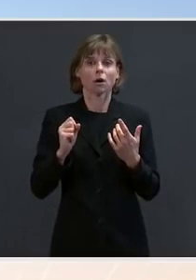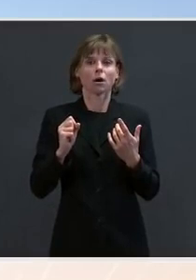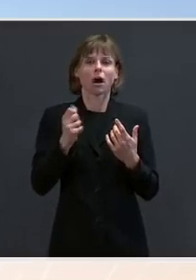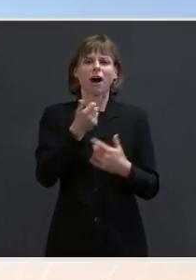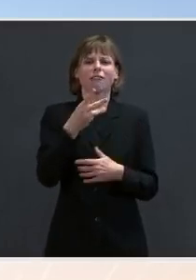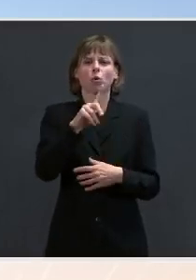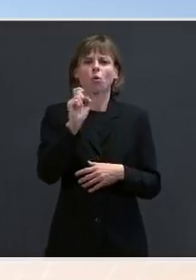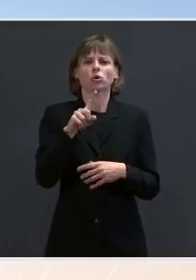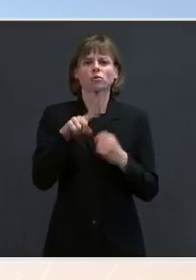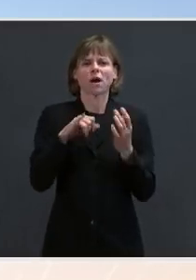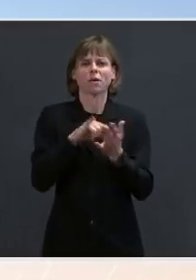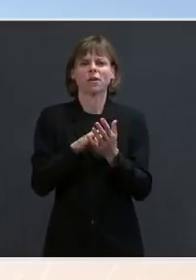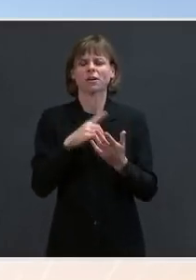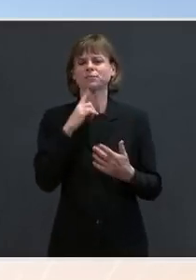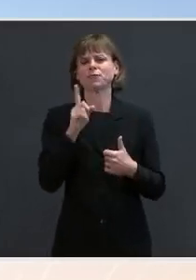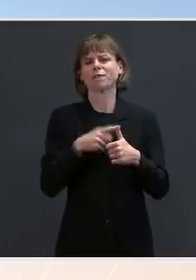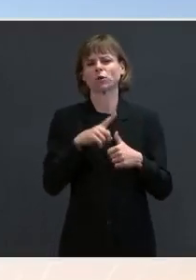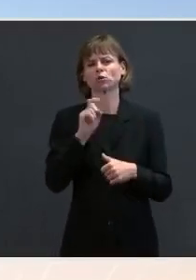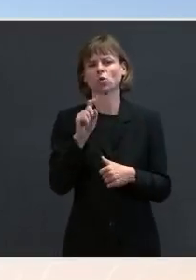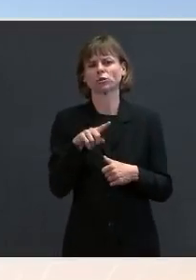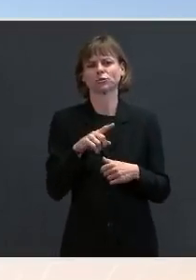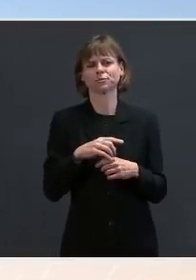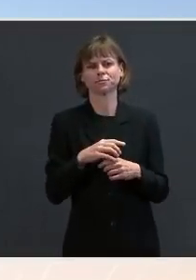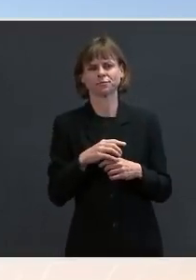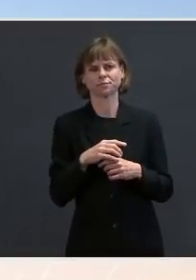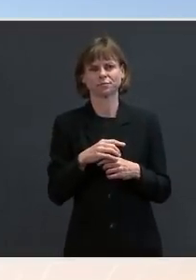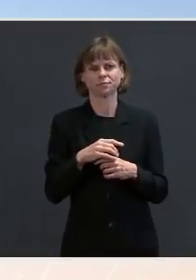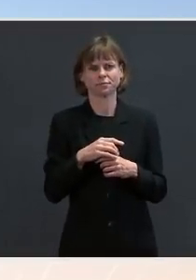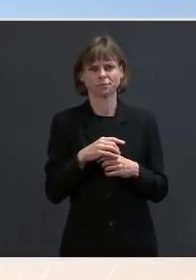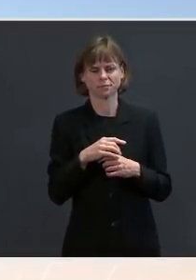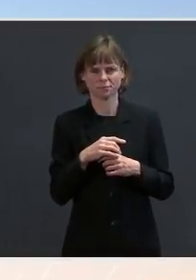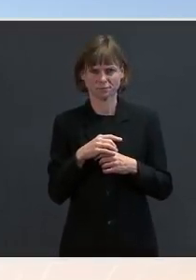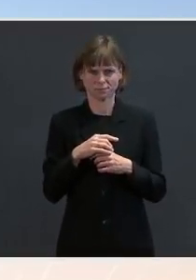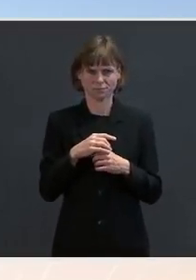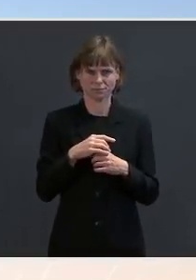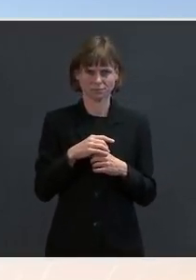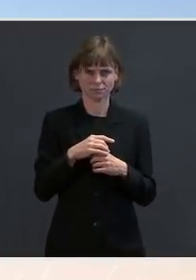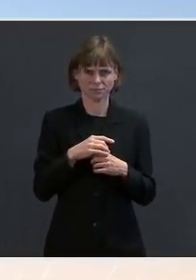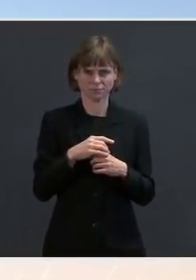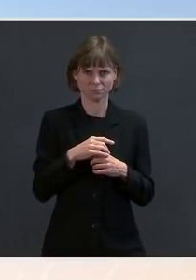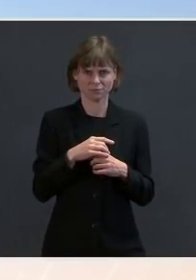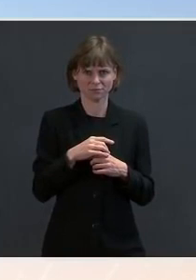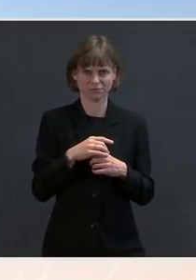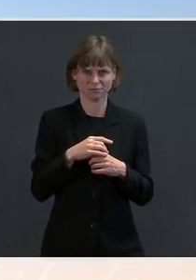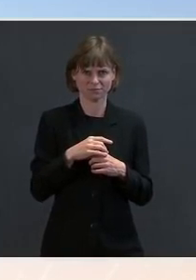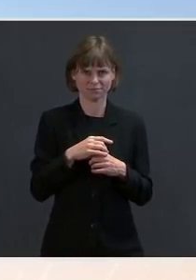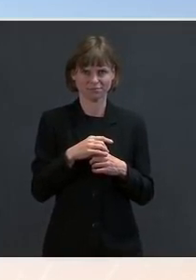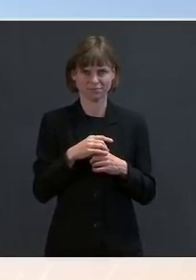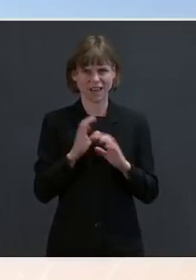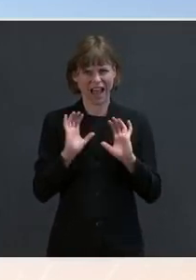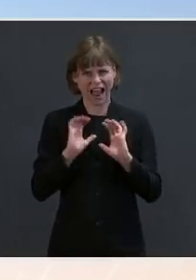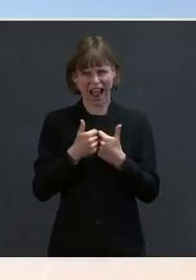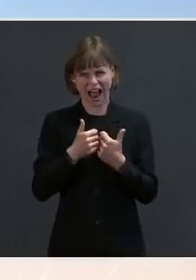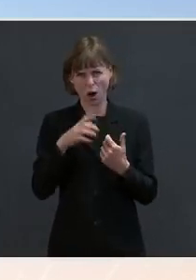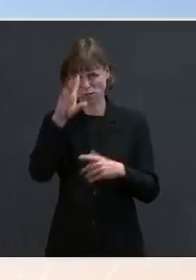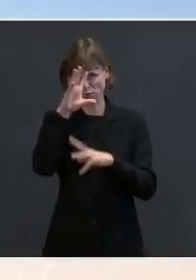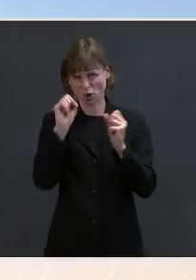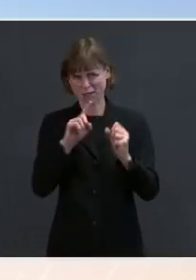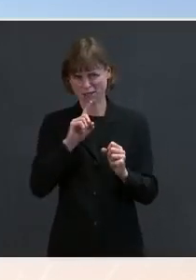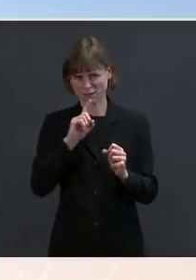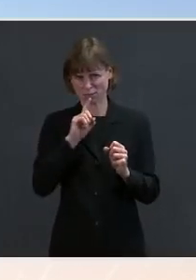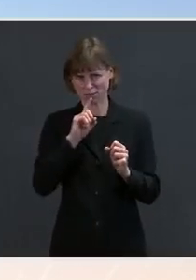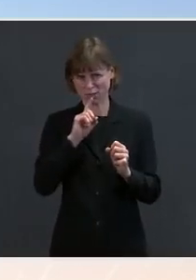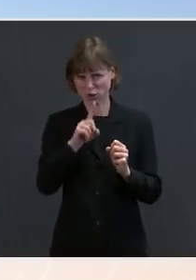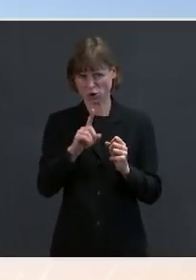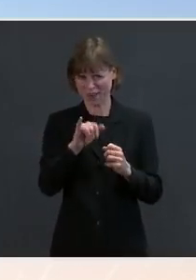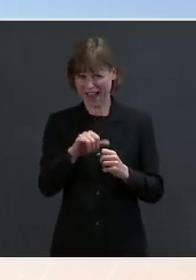this. One, what is the administration doing to make sure that this doesn't contribute to spreading of COVID-19? And is the administration looking